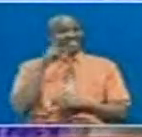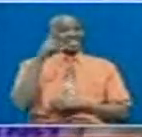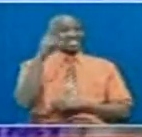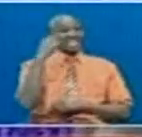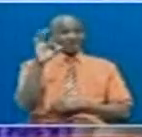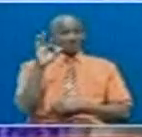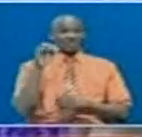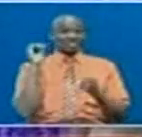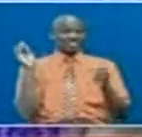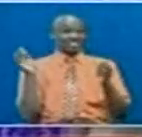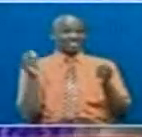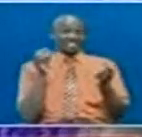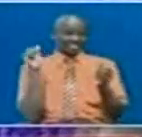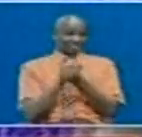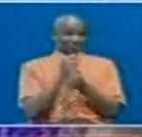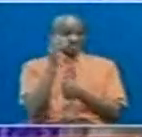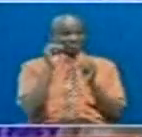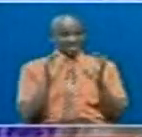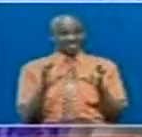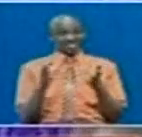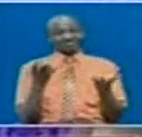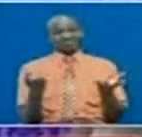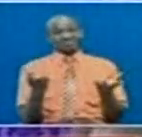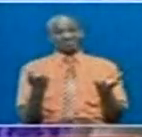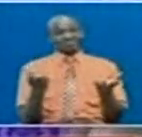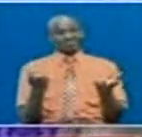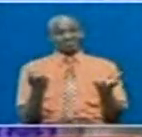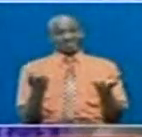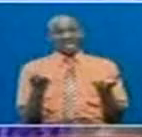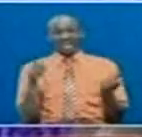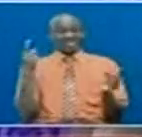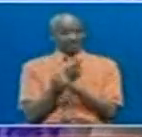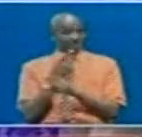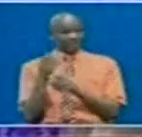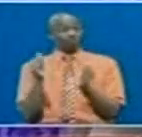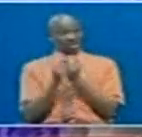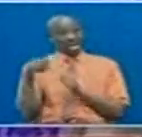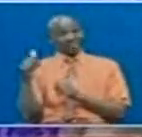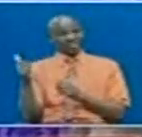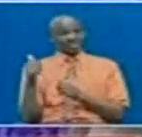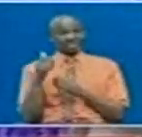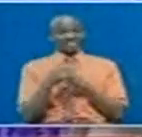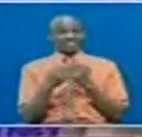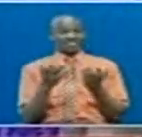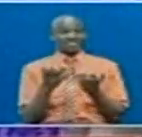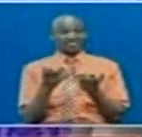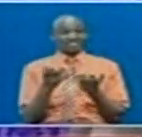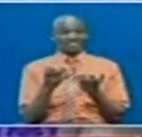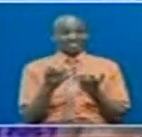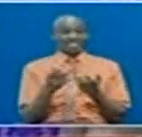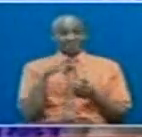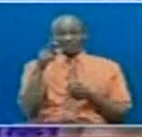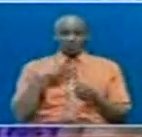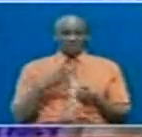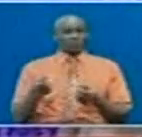not chase them and destroy them alongside other forces, all they will do is take root,